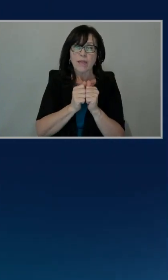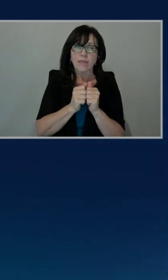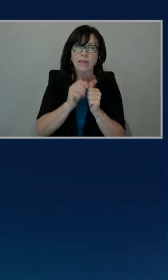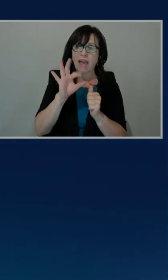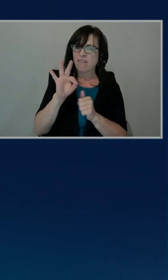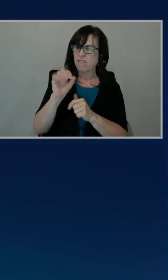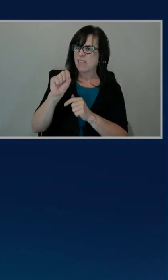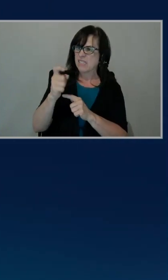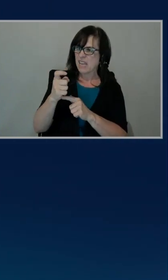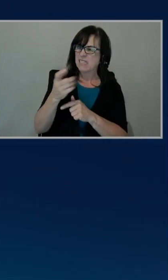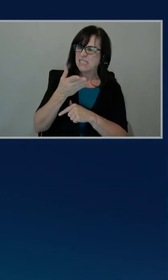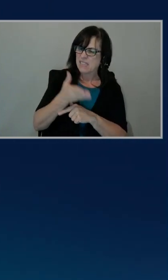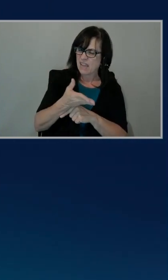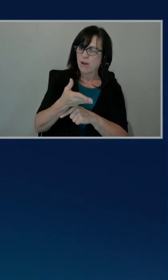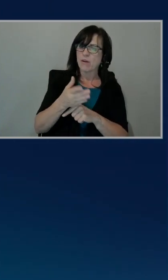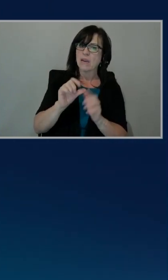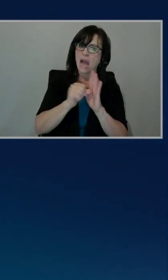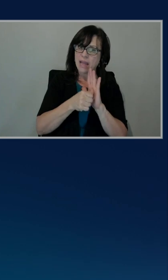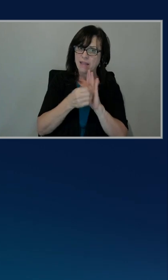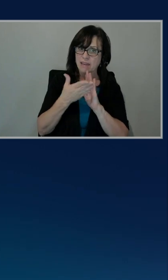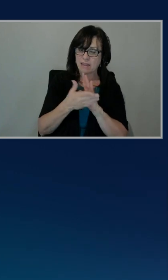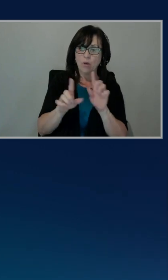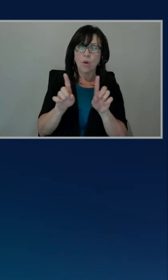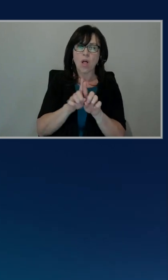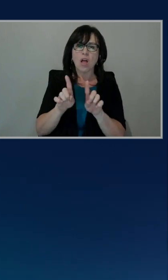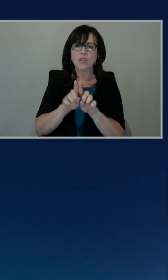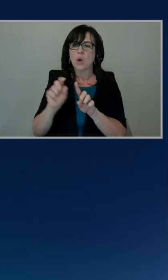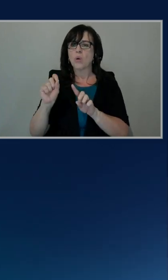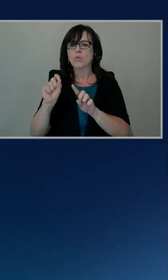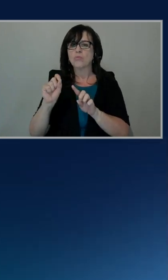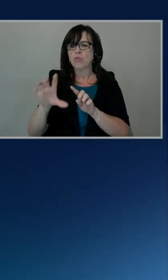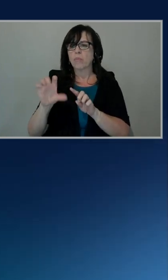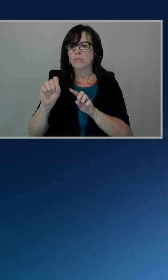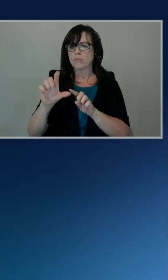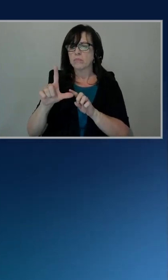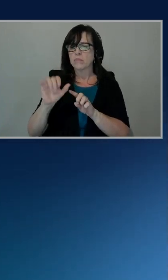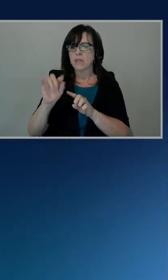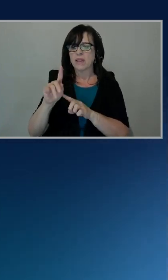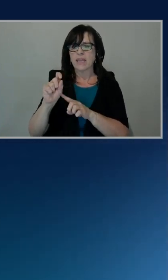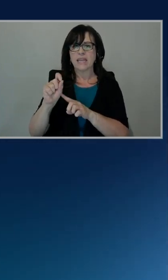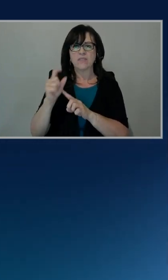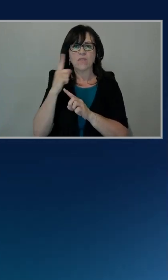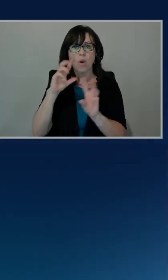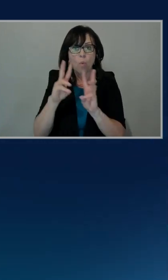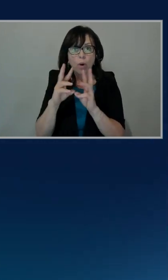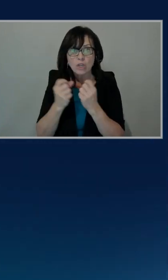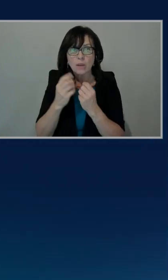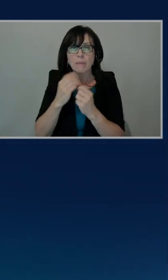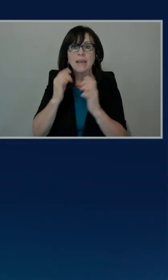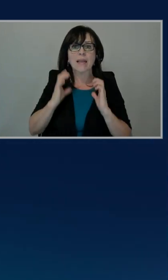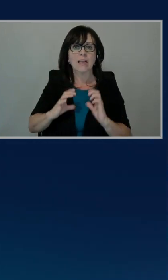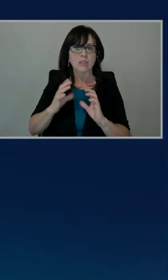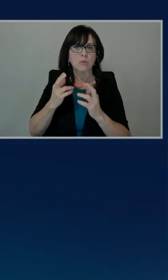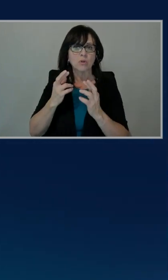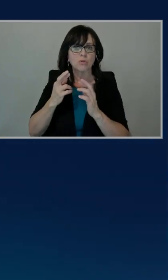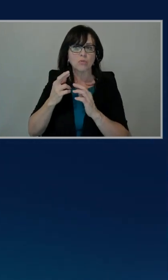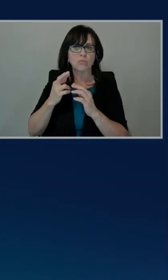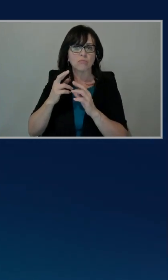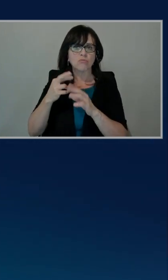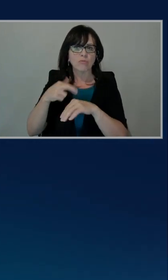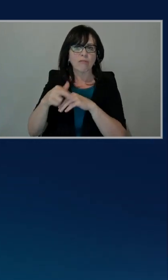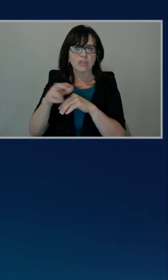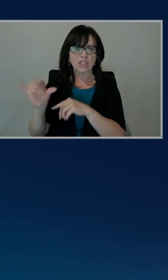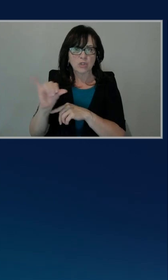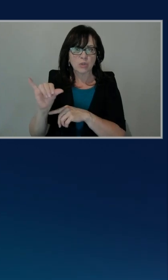today, highlighted there. We'll also drop a couple links for a workshop and some customer references as well. We love it. Yeah. Love a workshop. Yeah. Thank